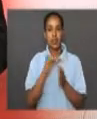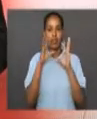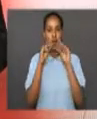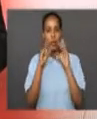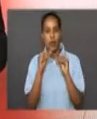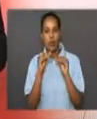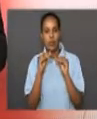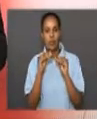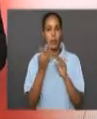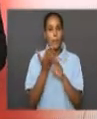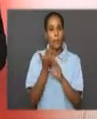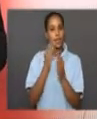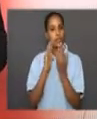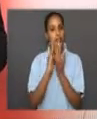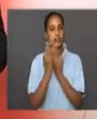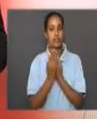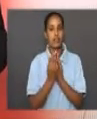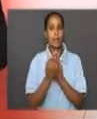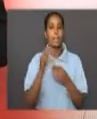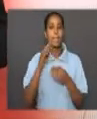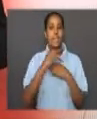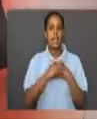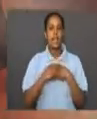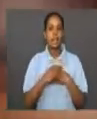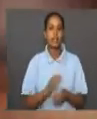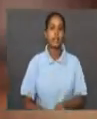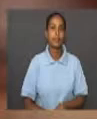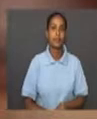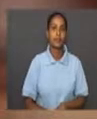talk about pre-treating minerals.